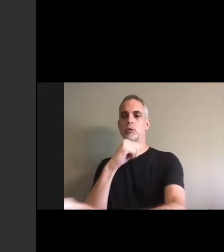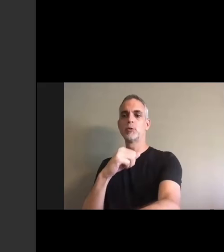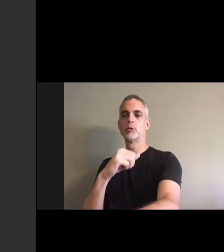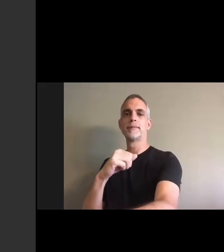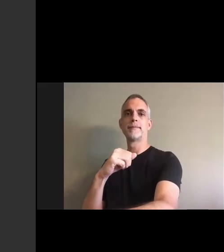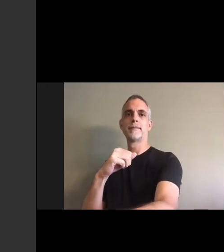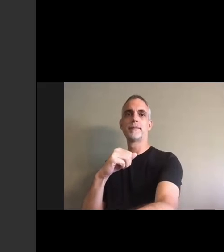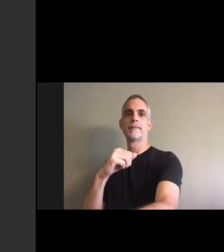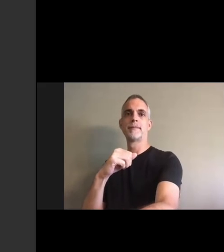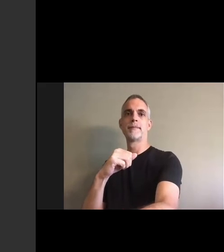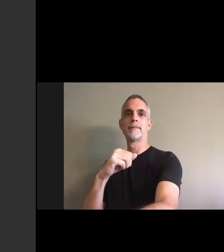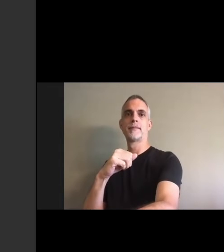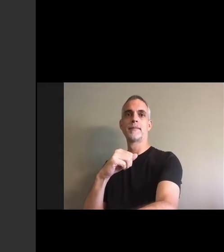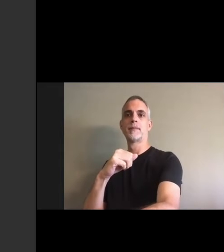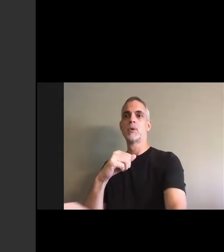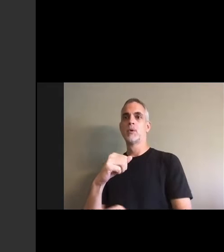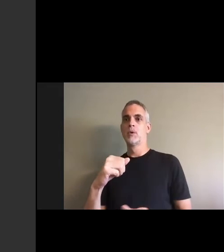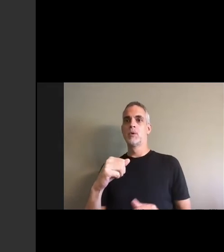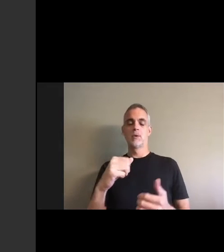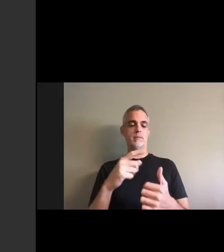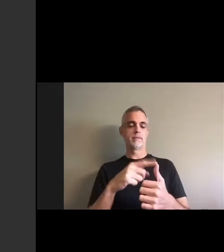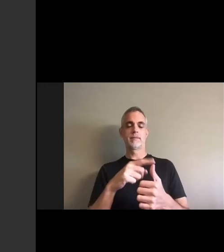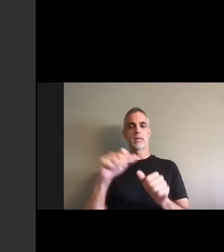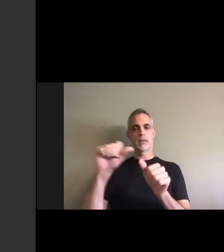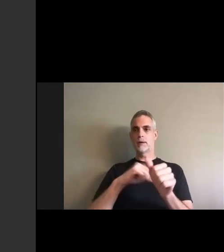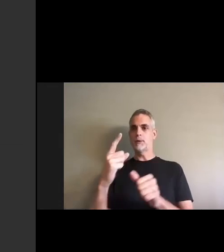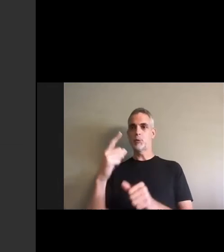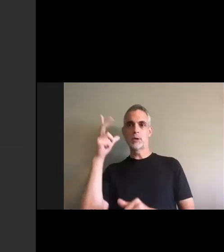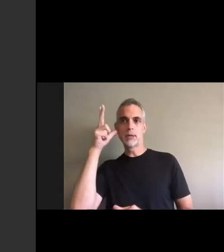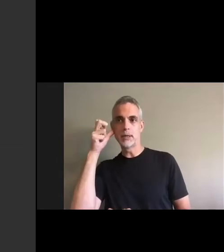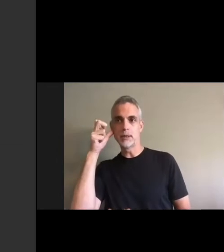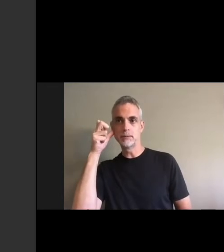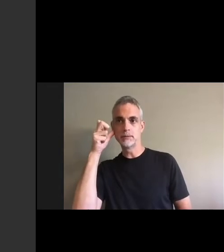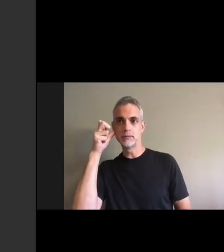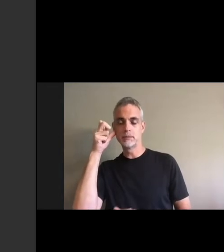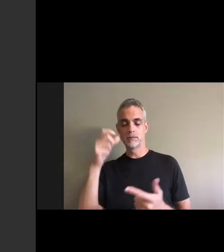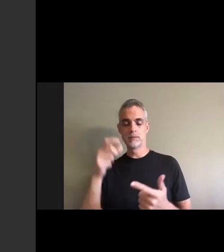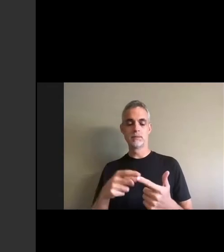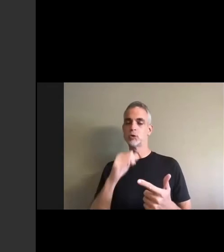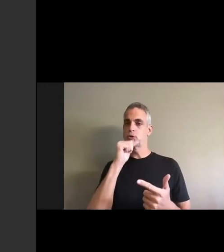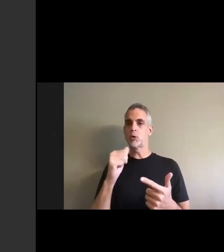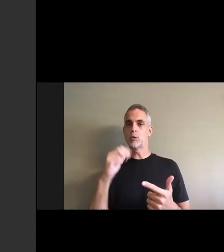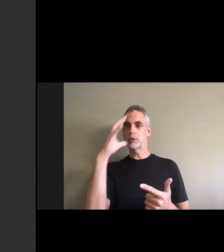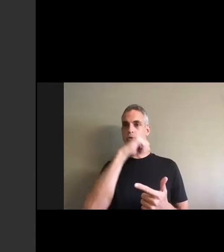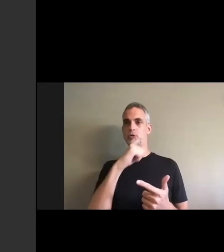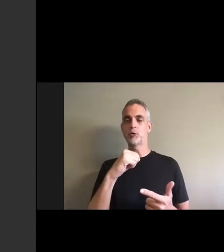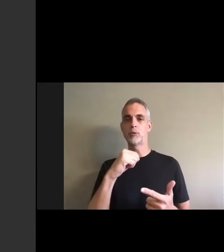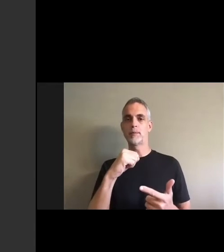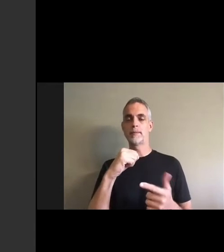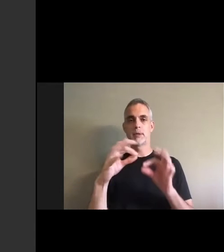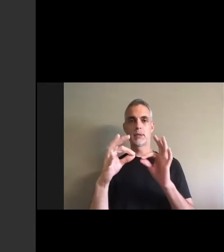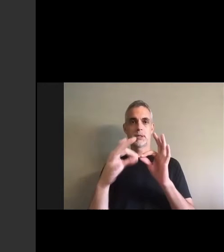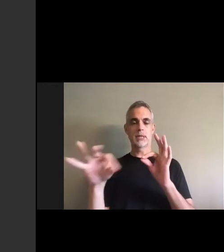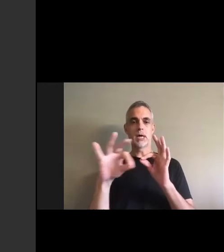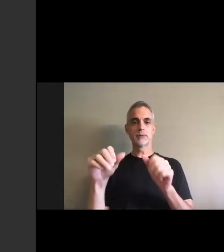we don't want to assume. We don't want to assume that everybody hears, or don't